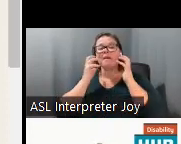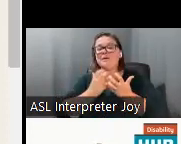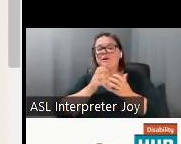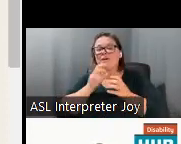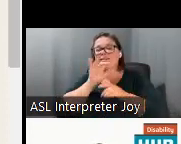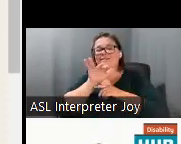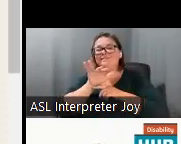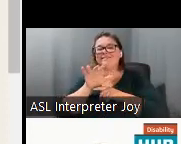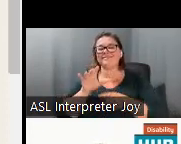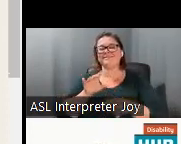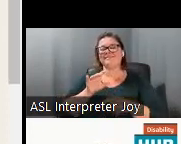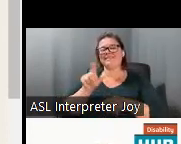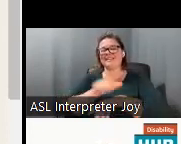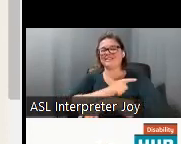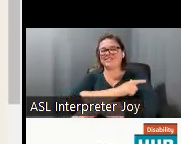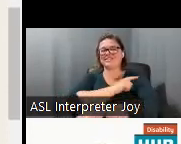Um,